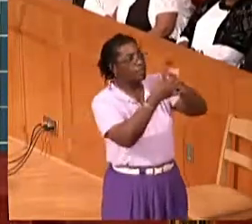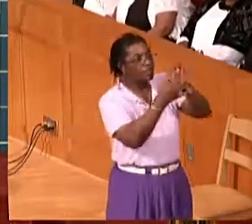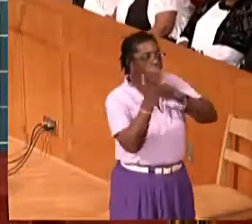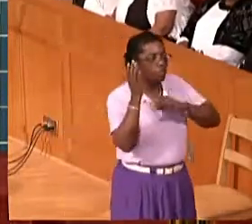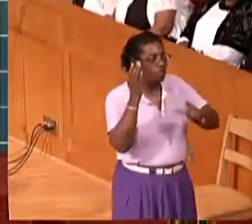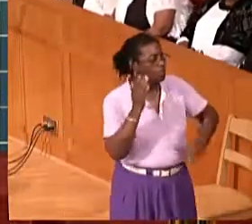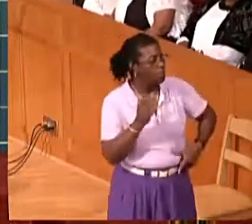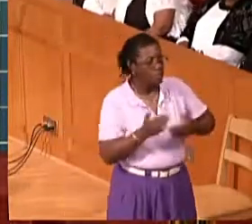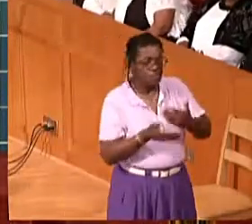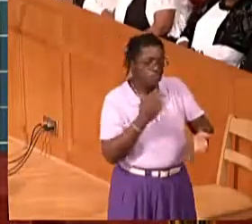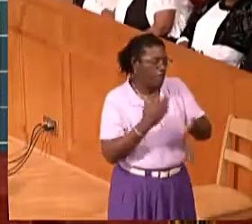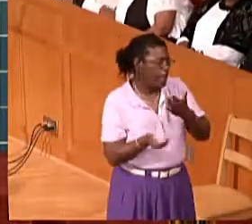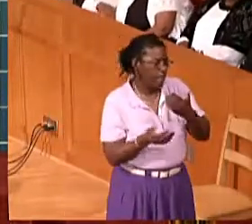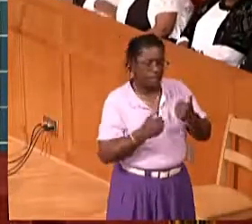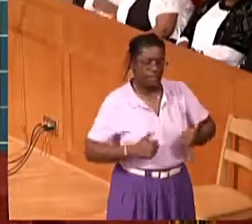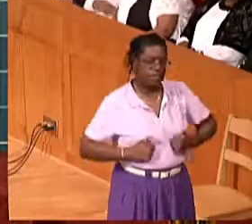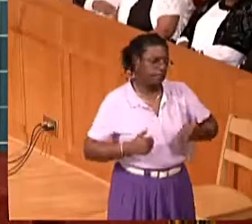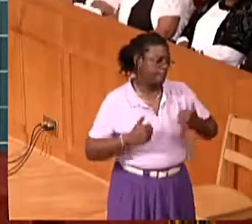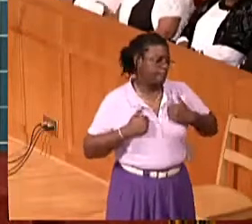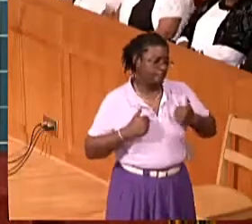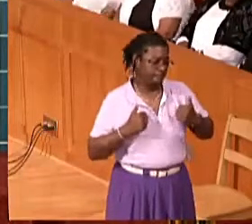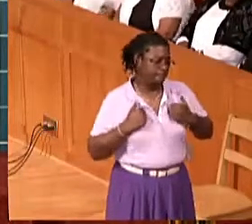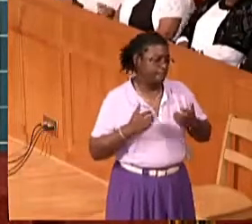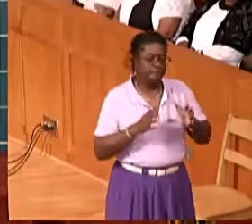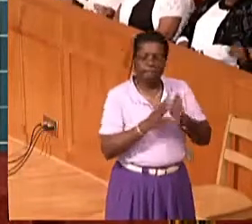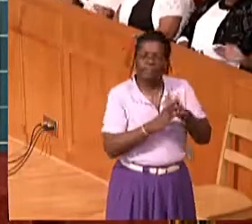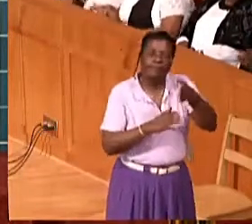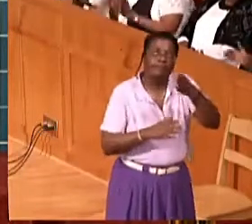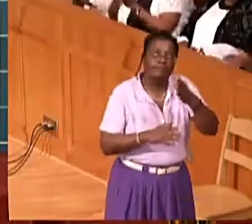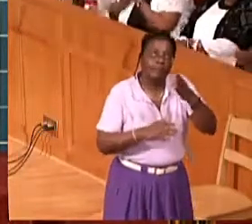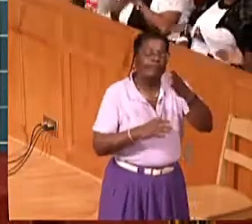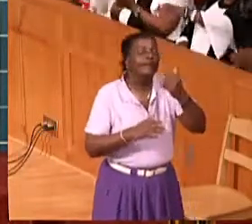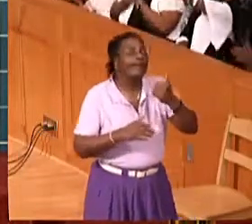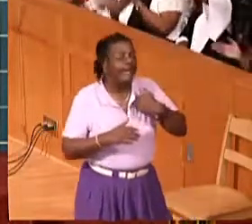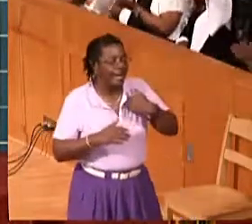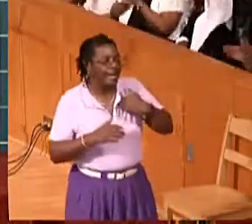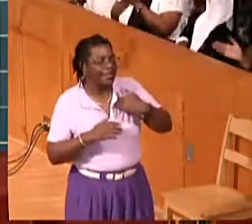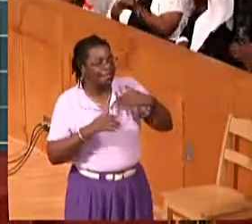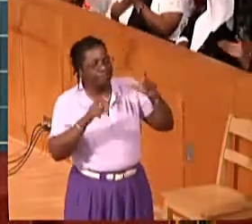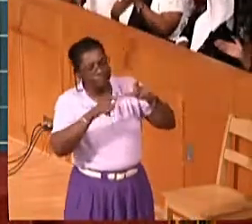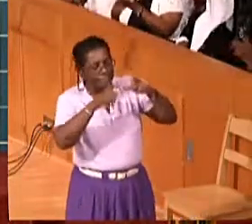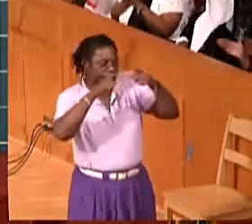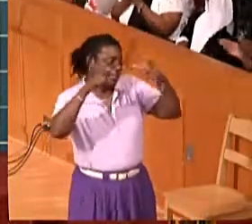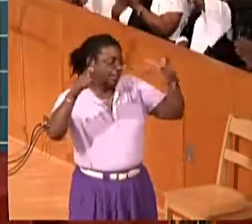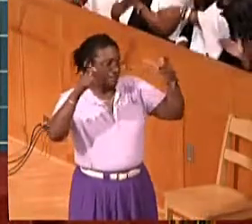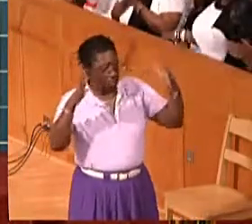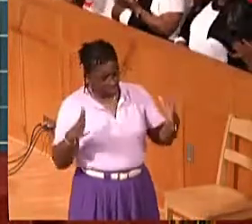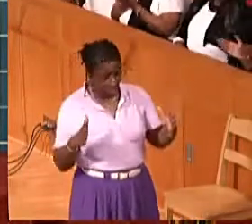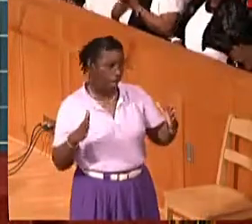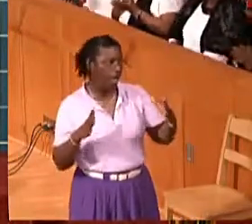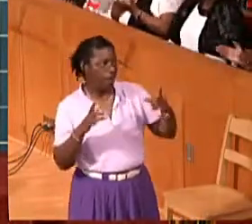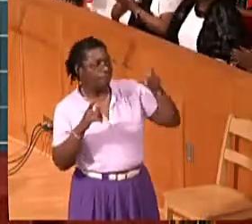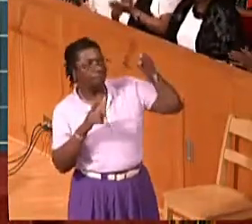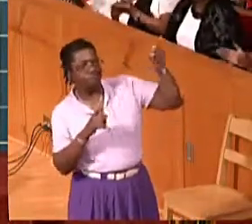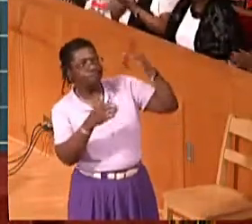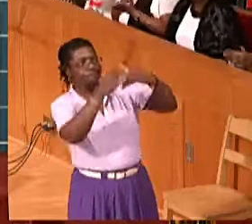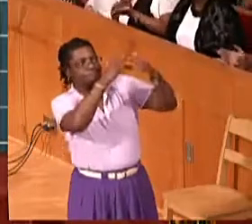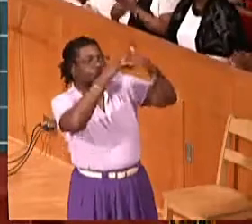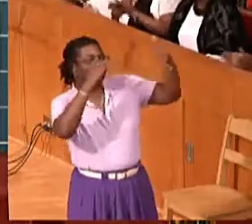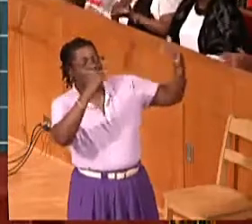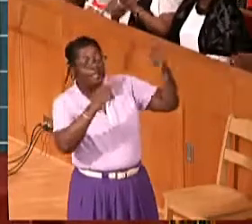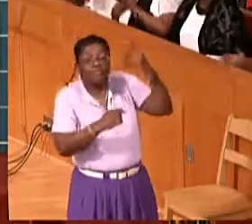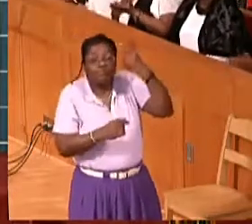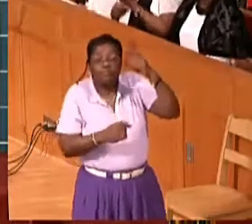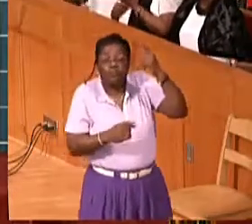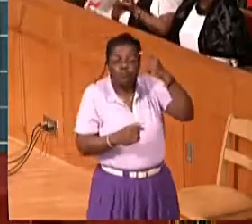in, because when you leave here, God's got a mansion for you in the sky. Can I help somebody in